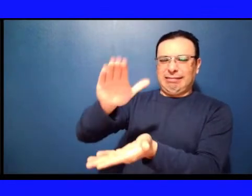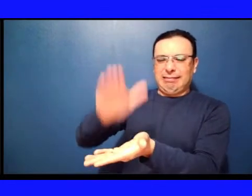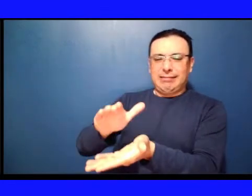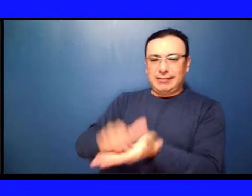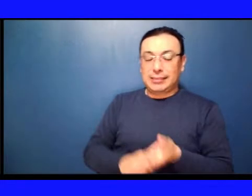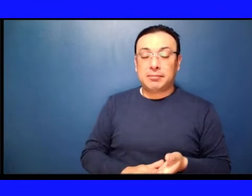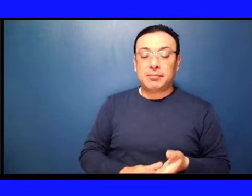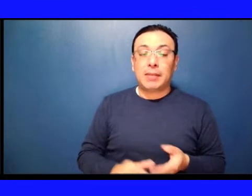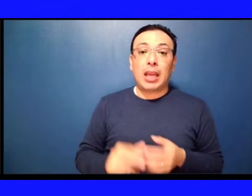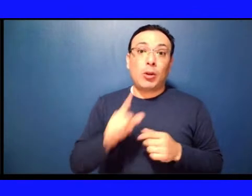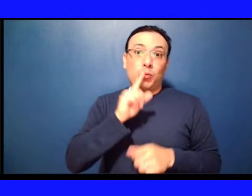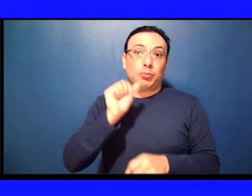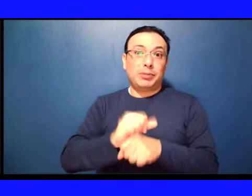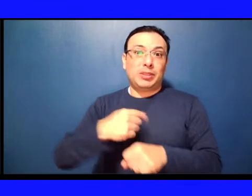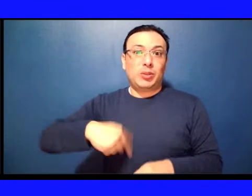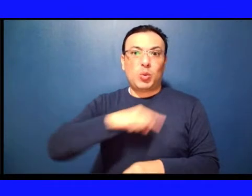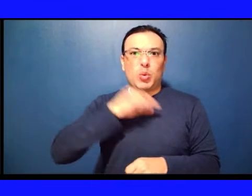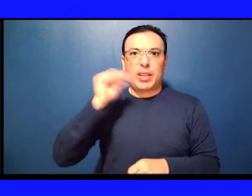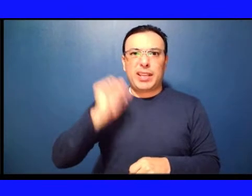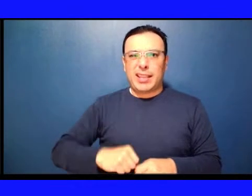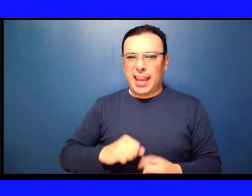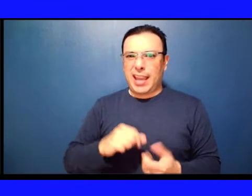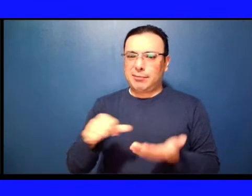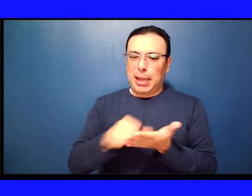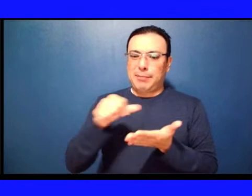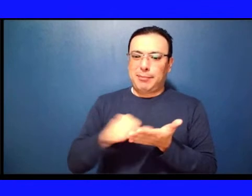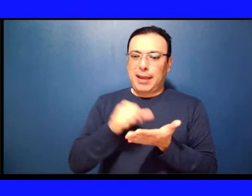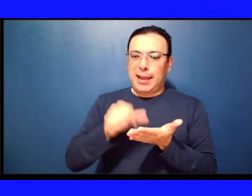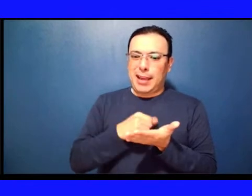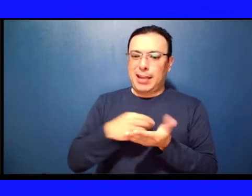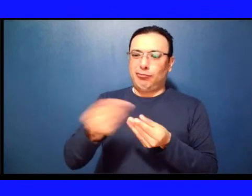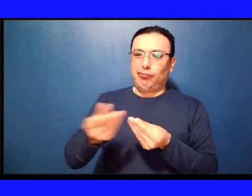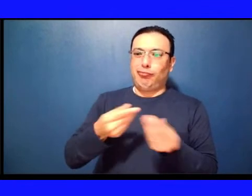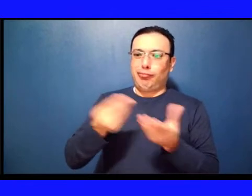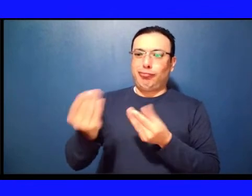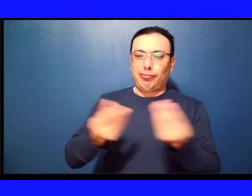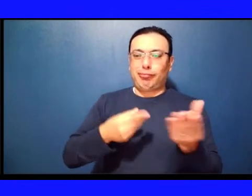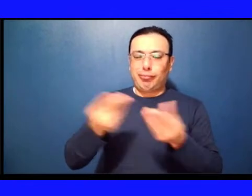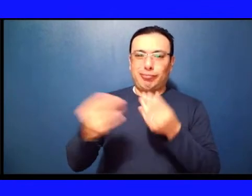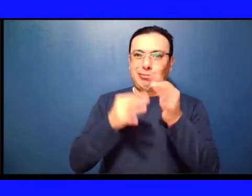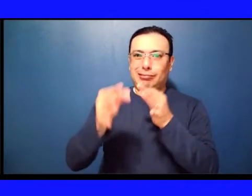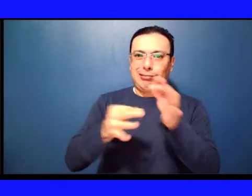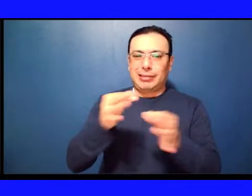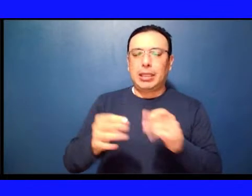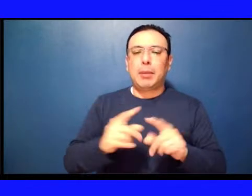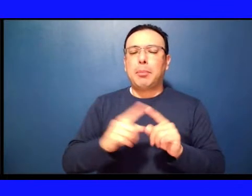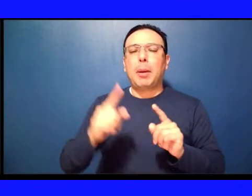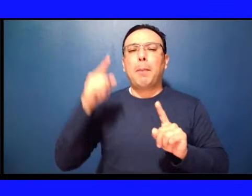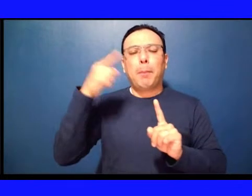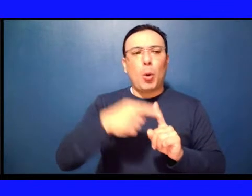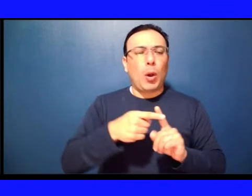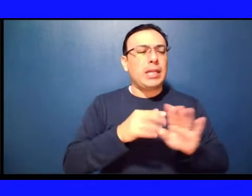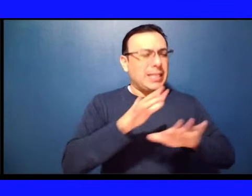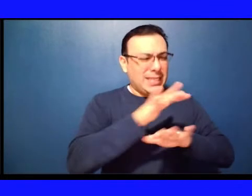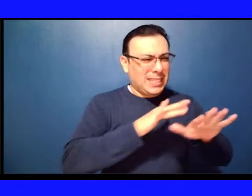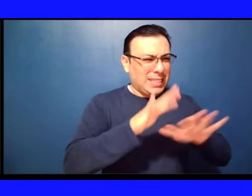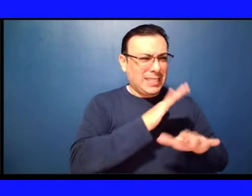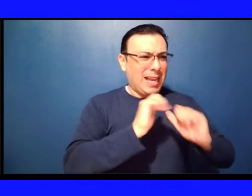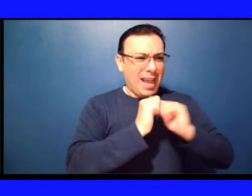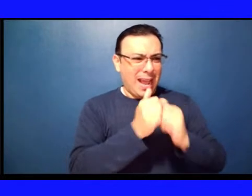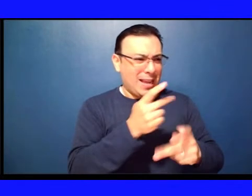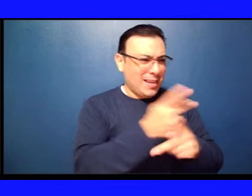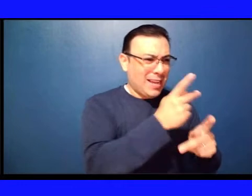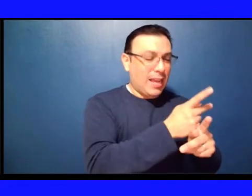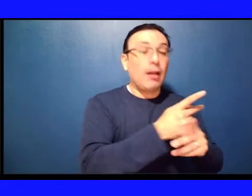in public schools. The isolation hotel program reaching 90% of positive cases. Amazing